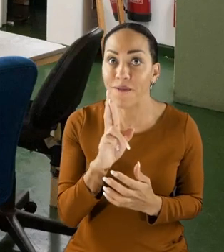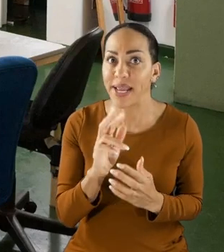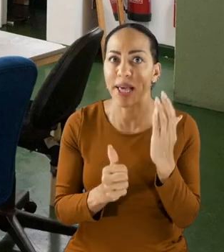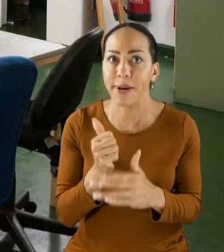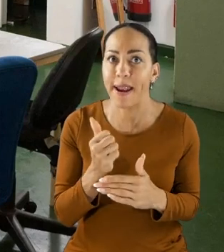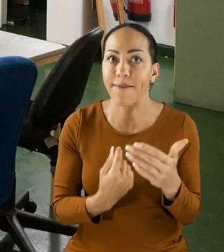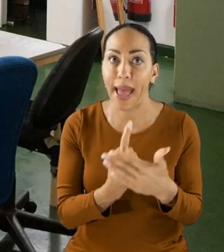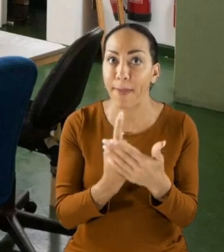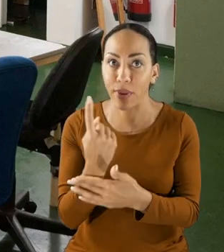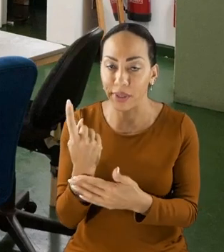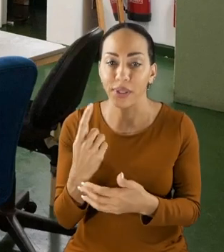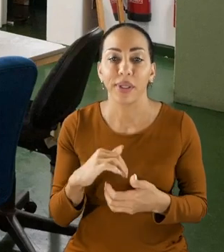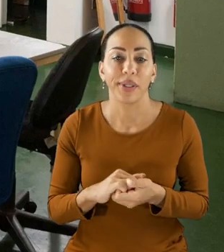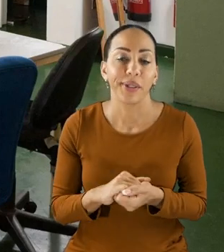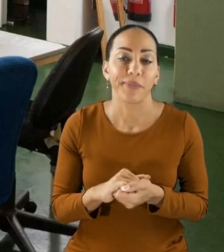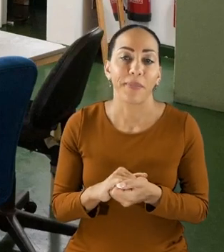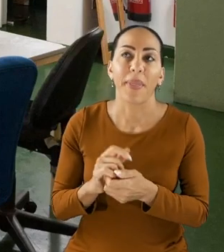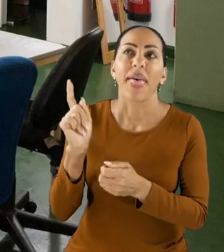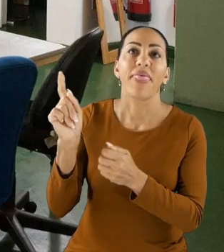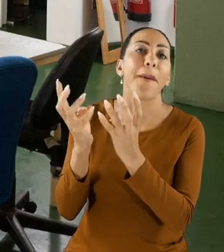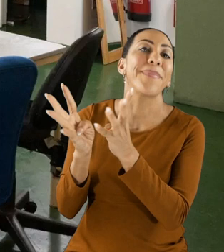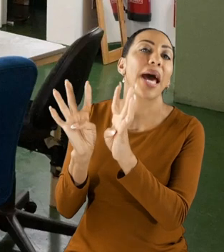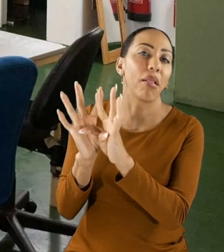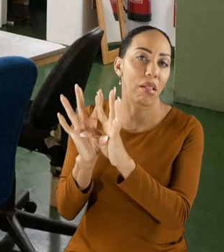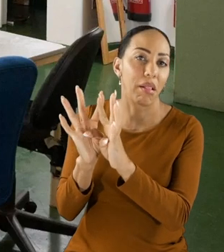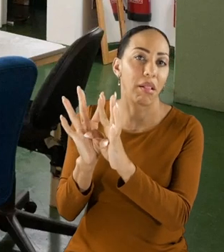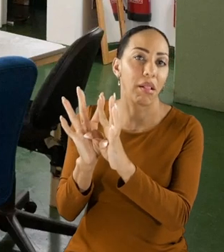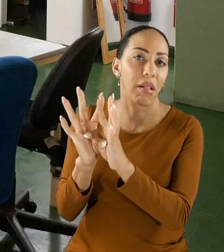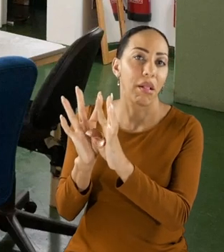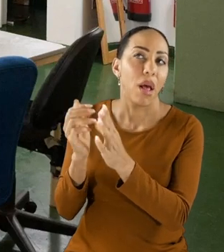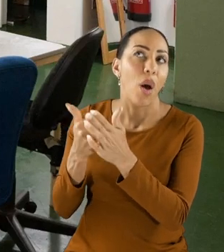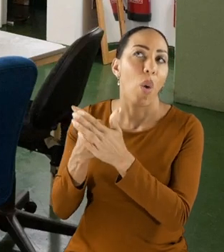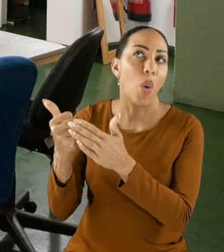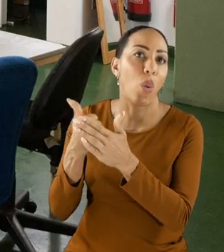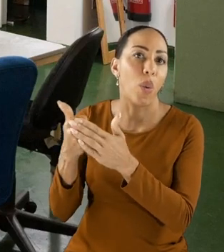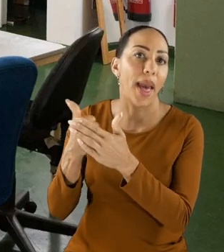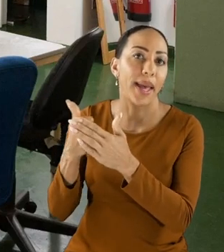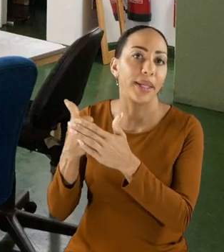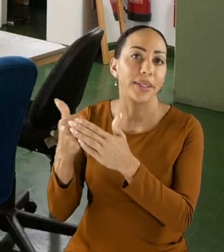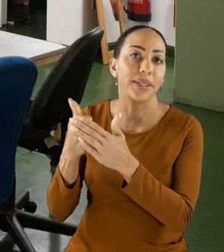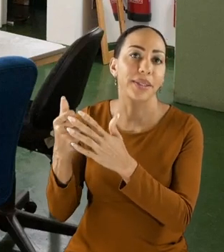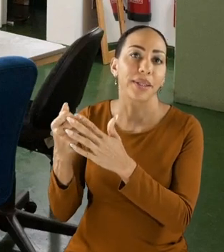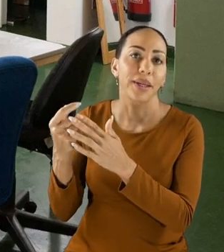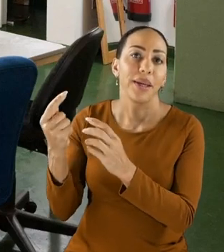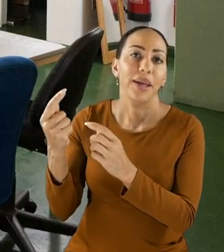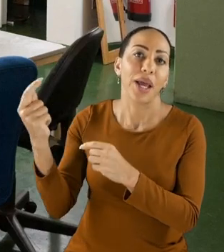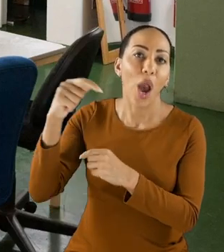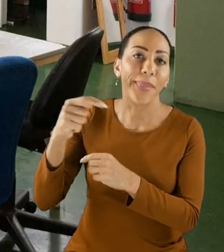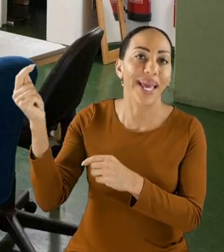that will never happen. But the panel is always present, on keeps coming in, cutting in on